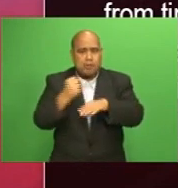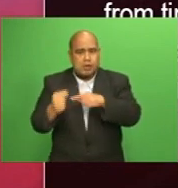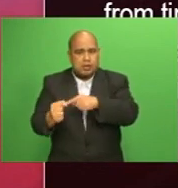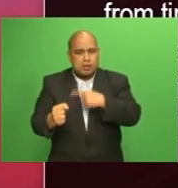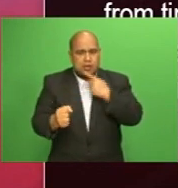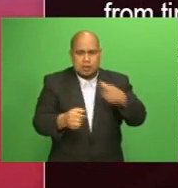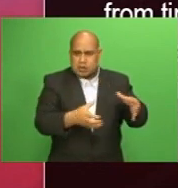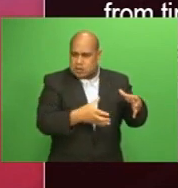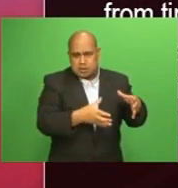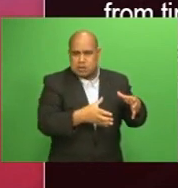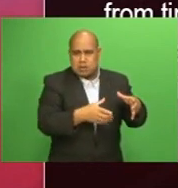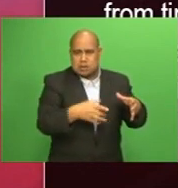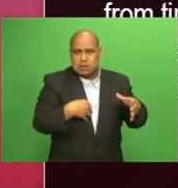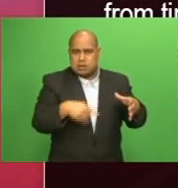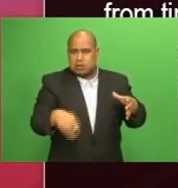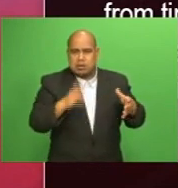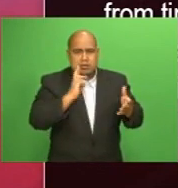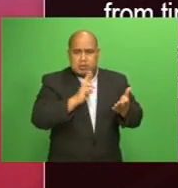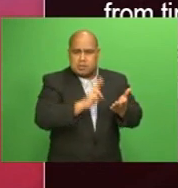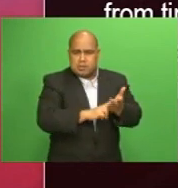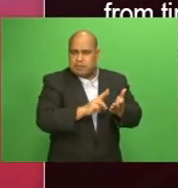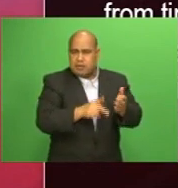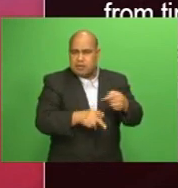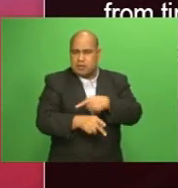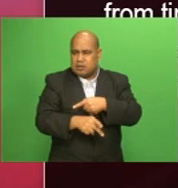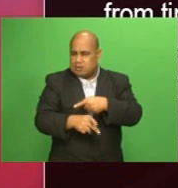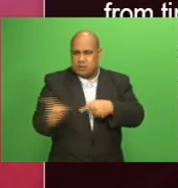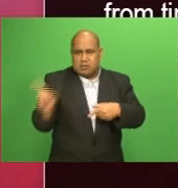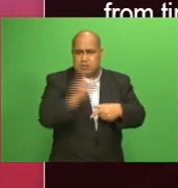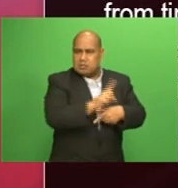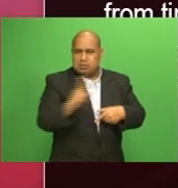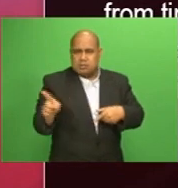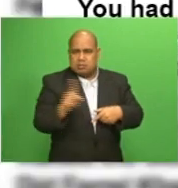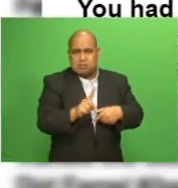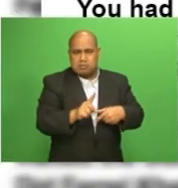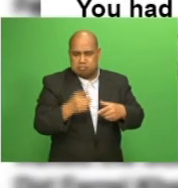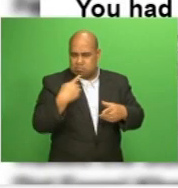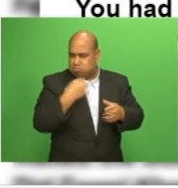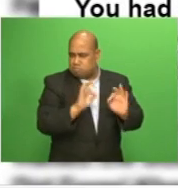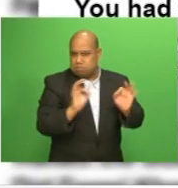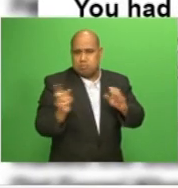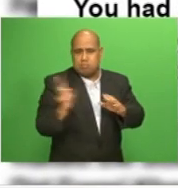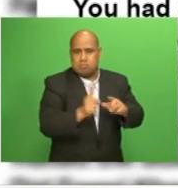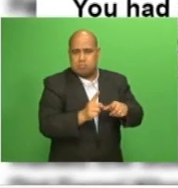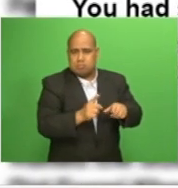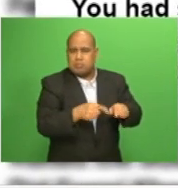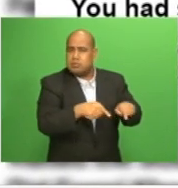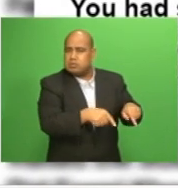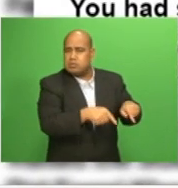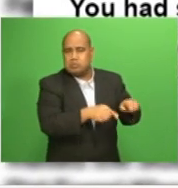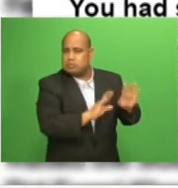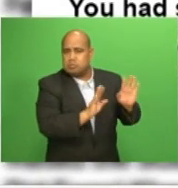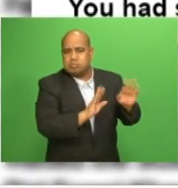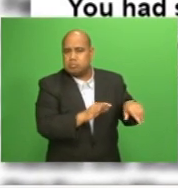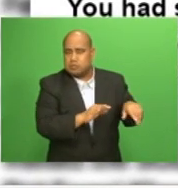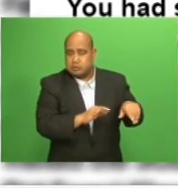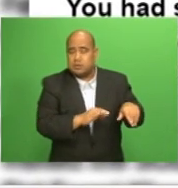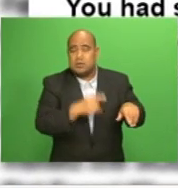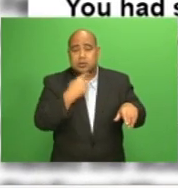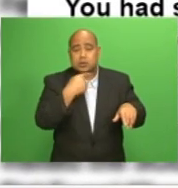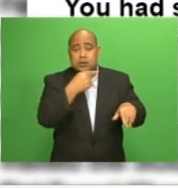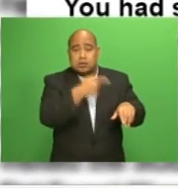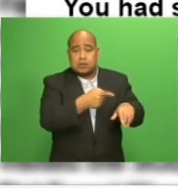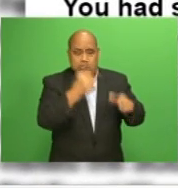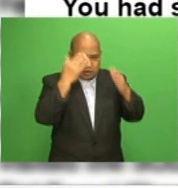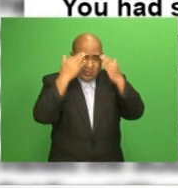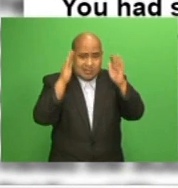the precise help they want to offer. While responding to our email, Kamal Iyer says no one in the party leadership knew anything